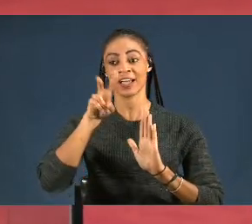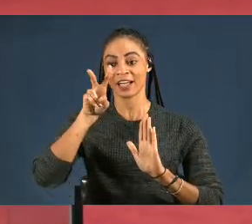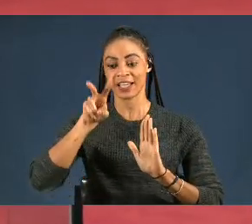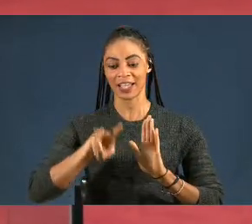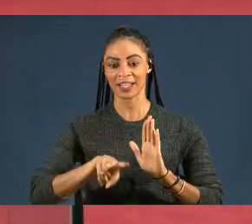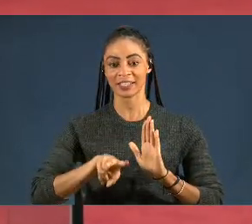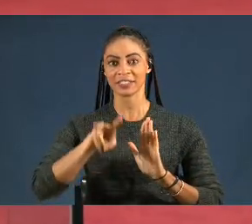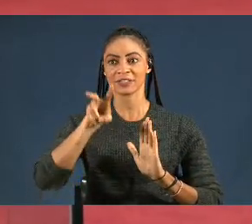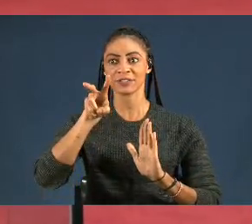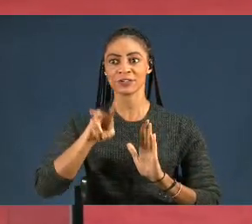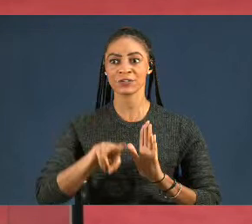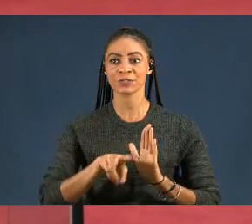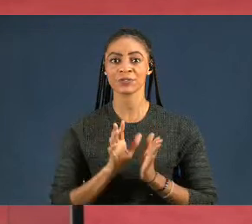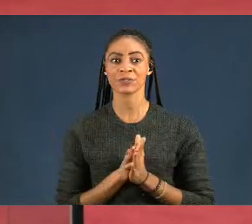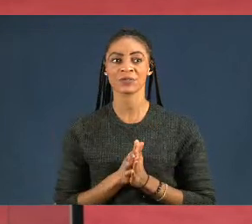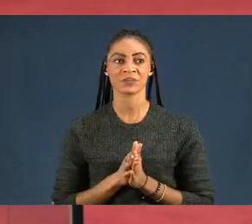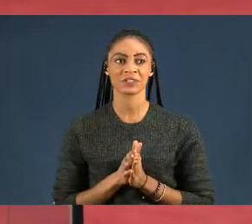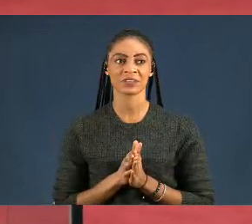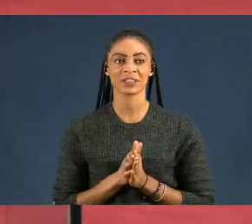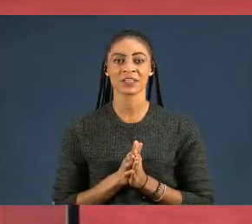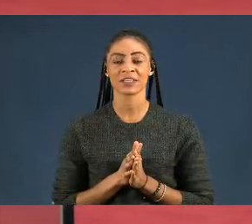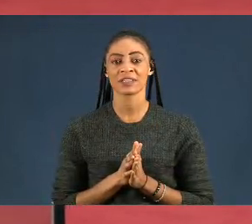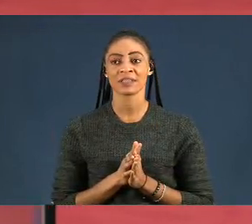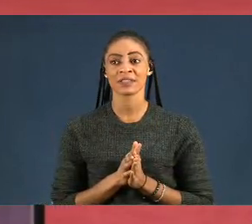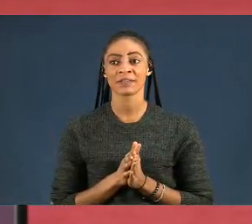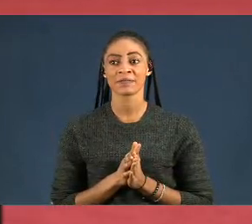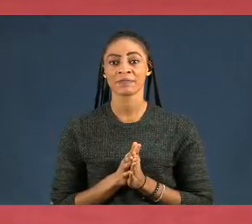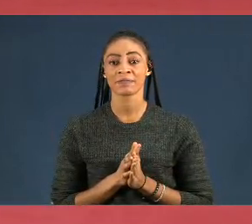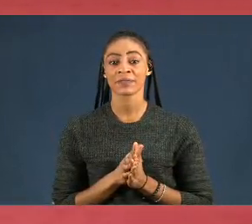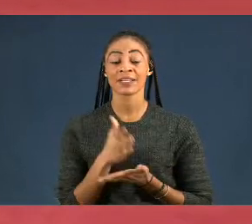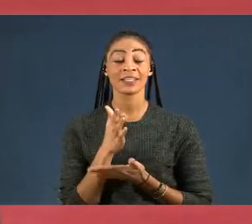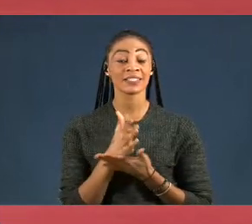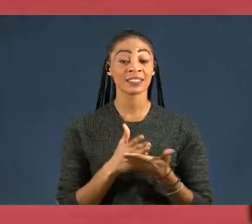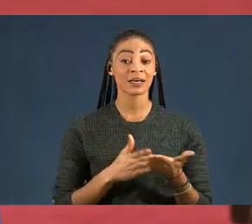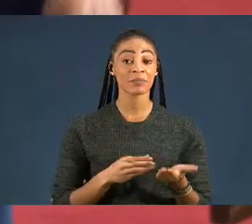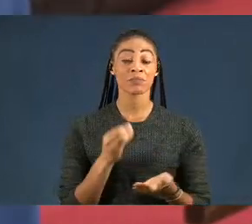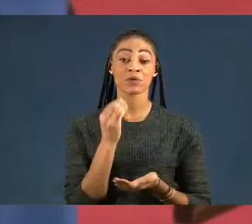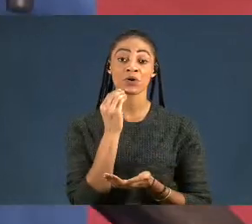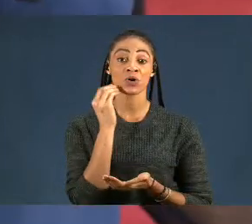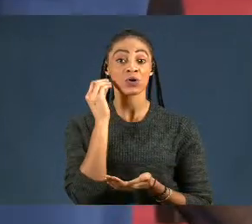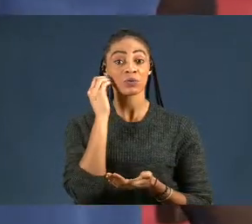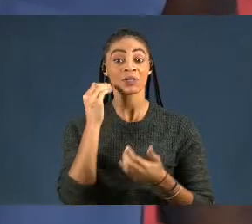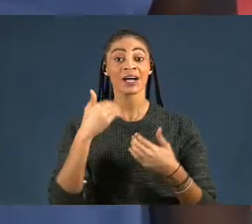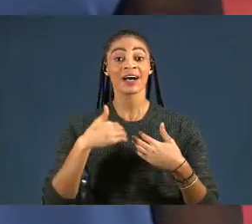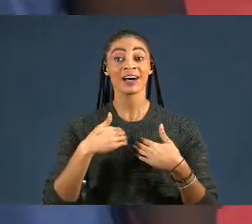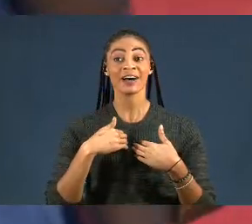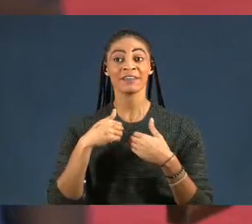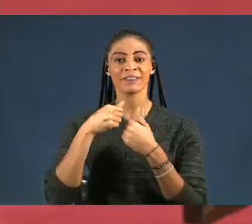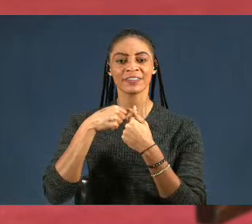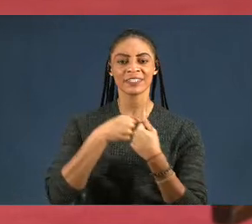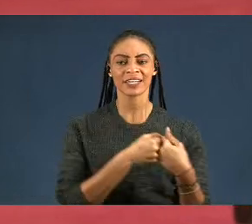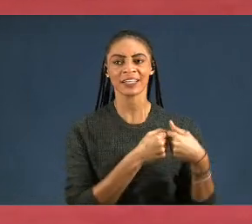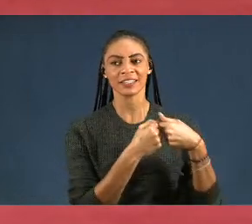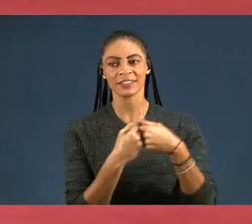Some of the homes have had drama. Some of the homes have had challenges.